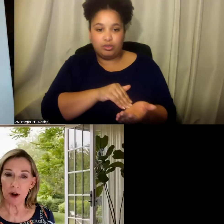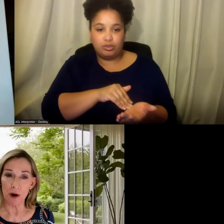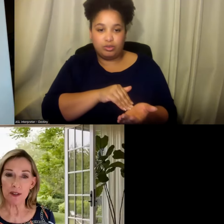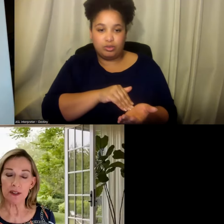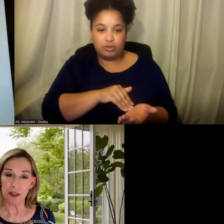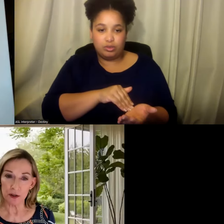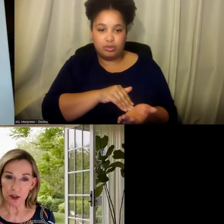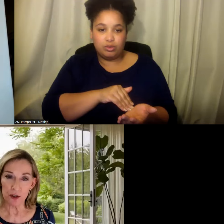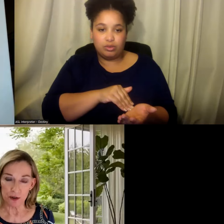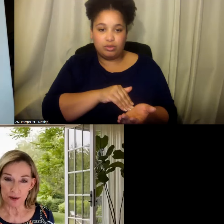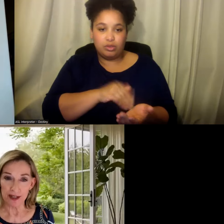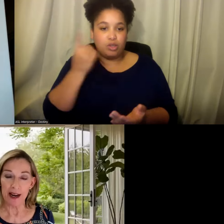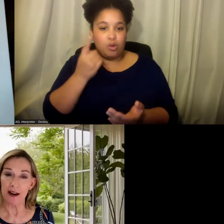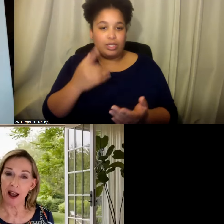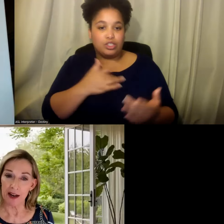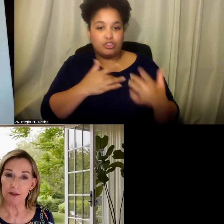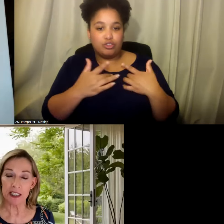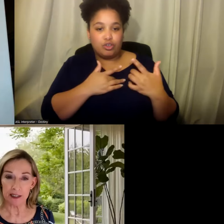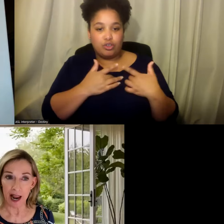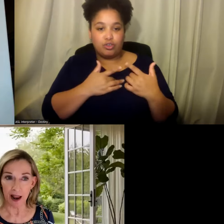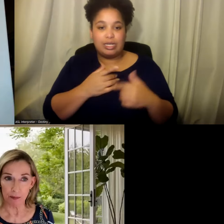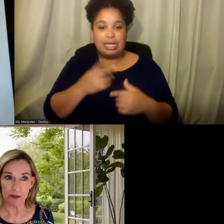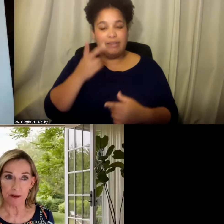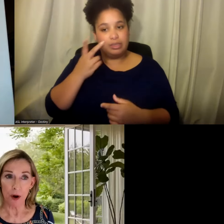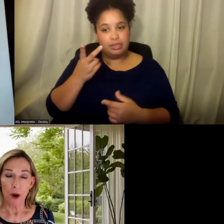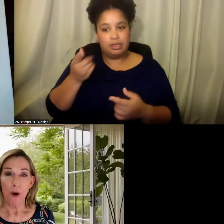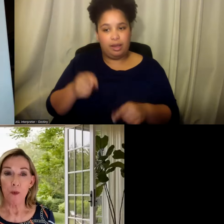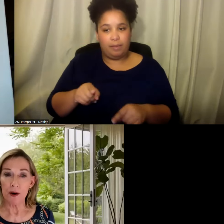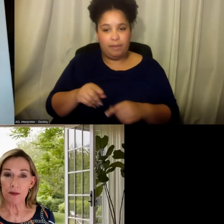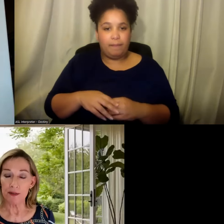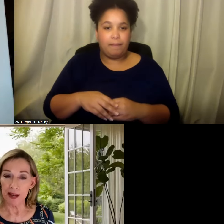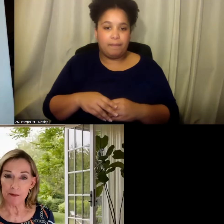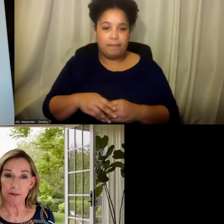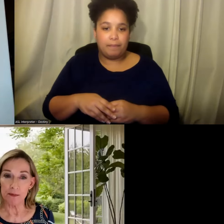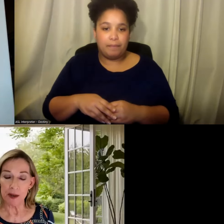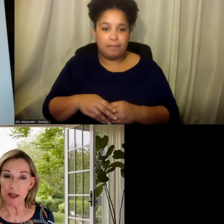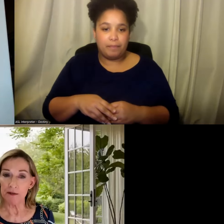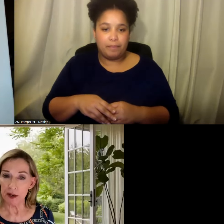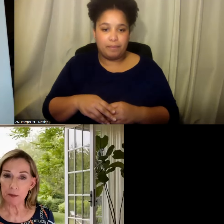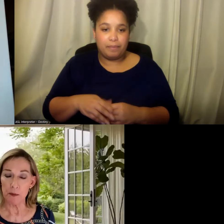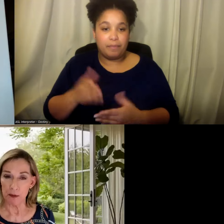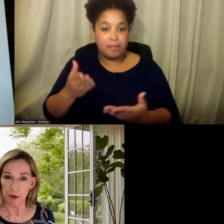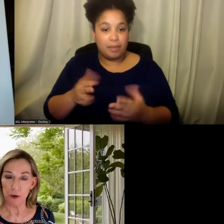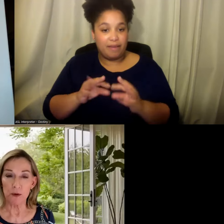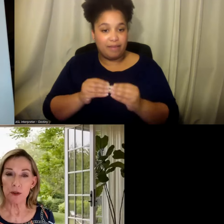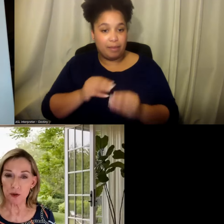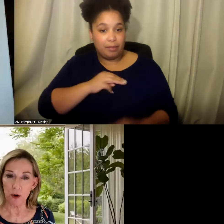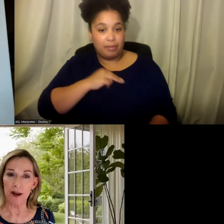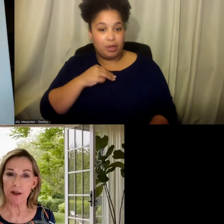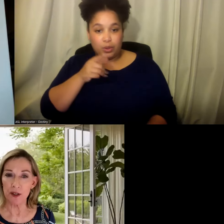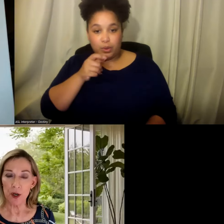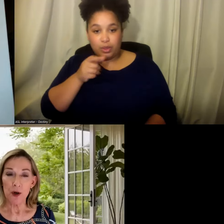there is always the concern, and I have seen it happen, where that may be a family member who